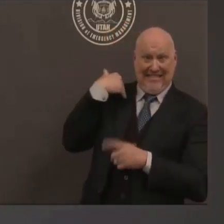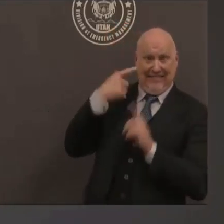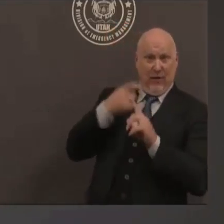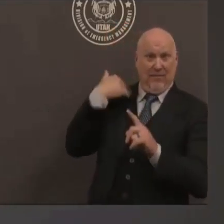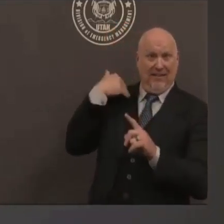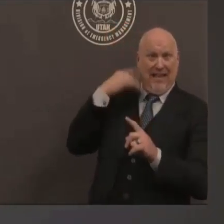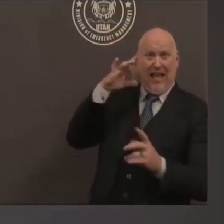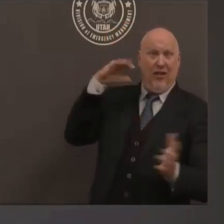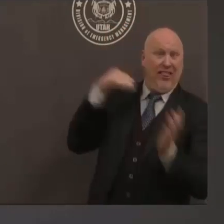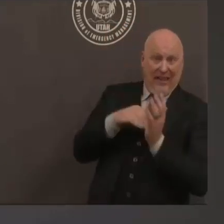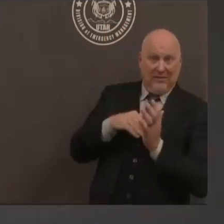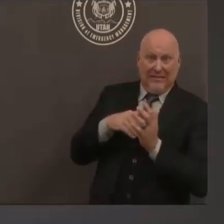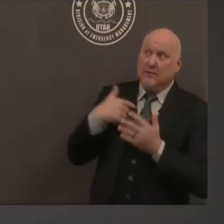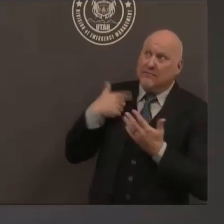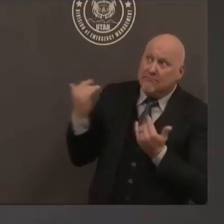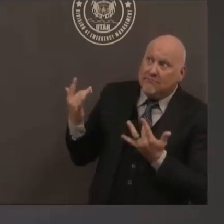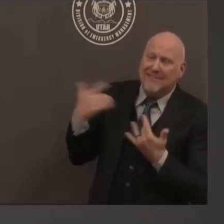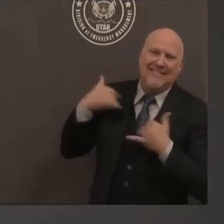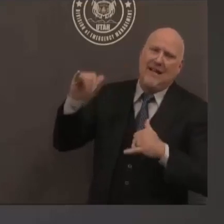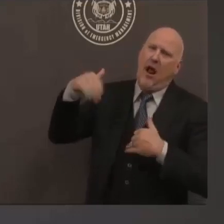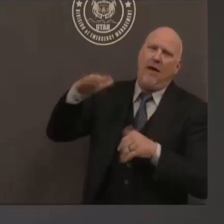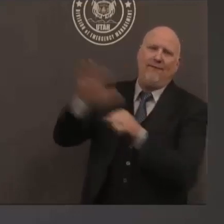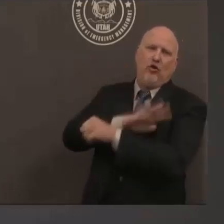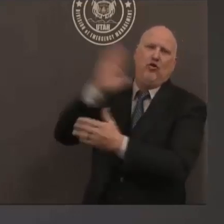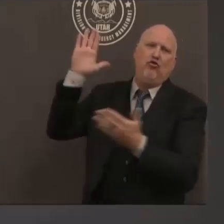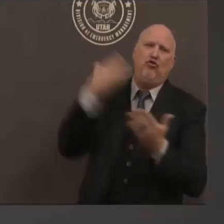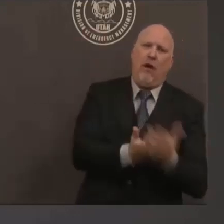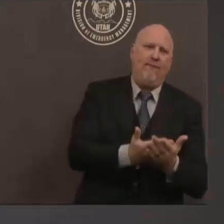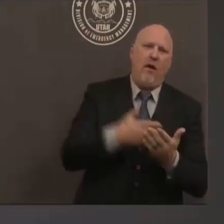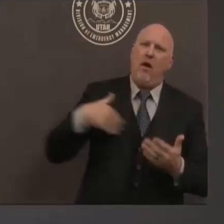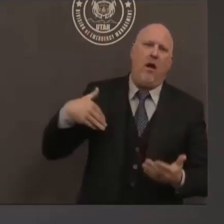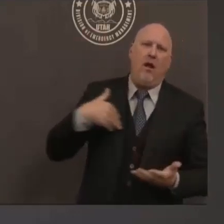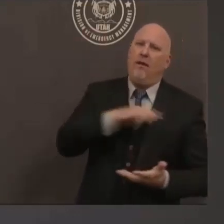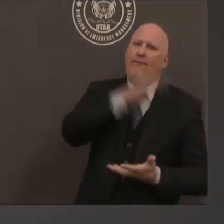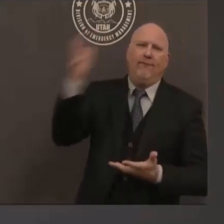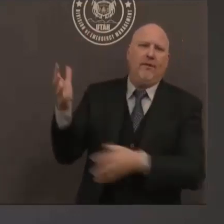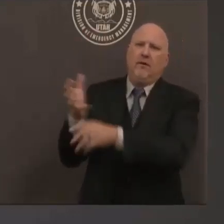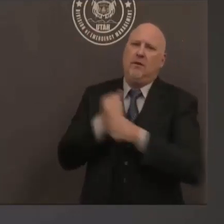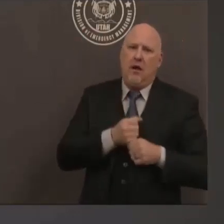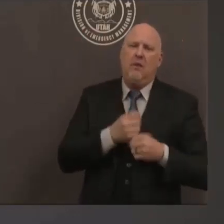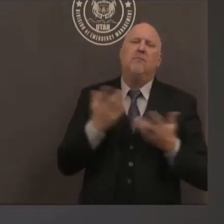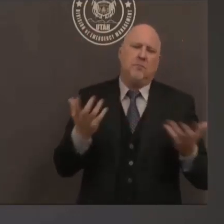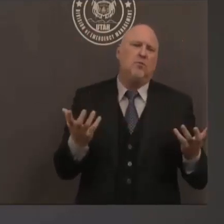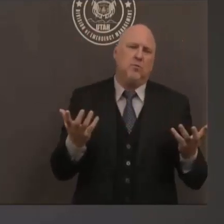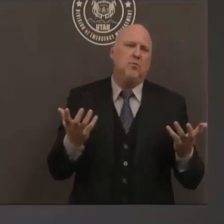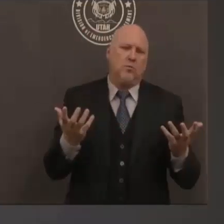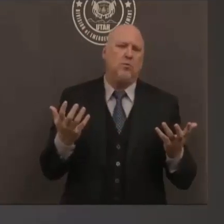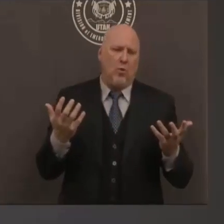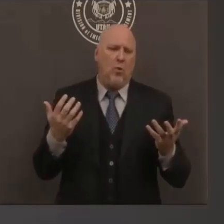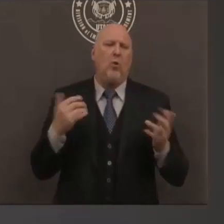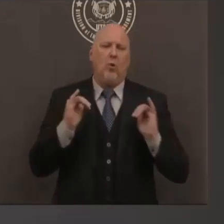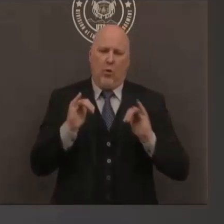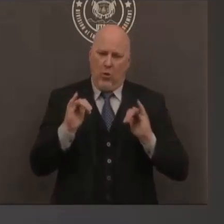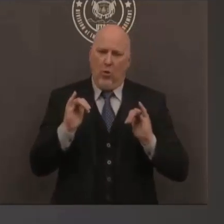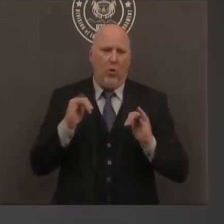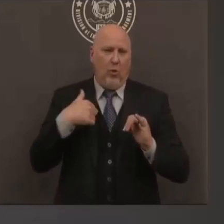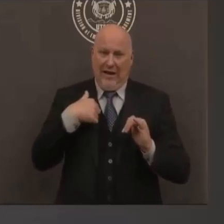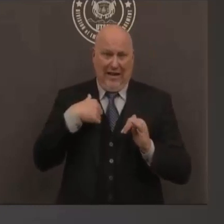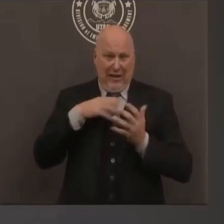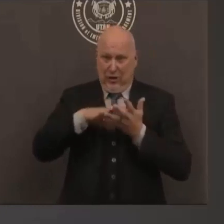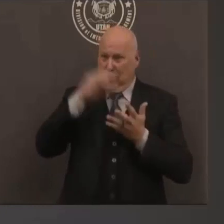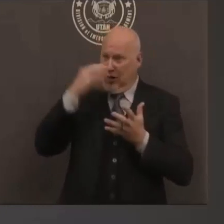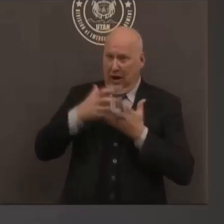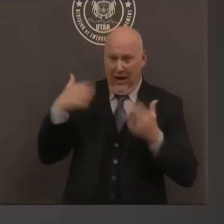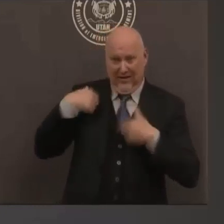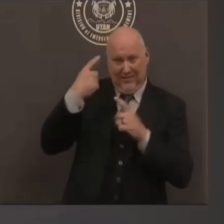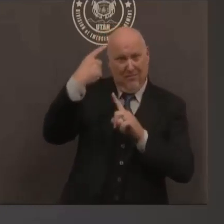last 6 to 7 weeks since this originally was brought forward and discussed. A lot of people had some hype on it. The President of the